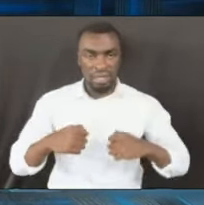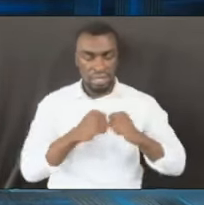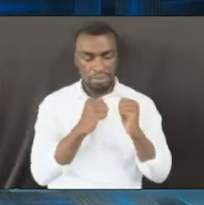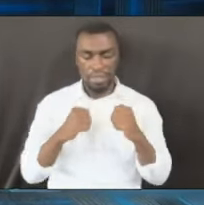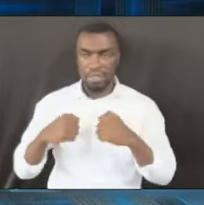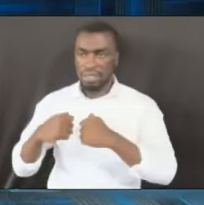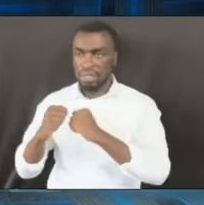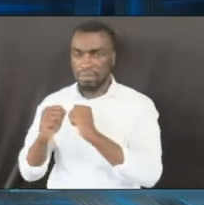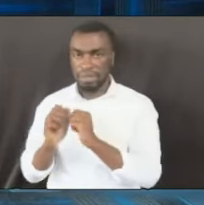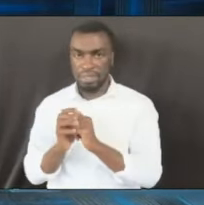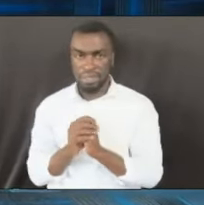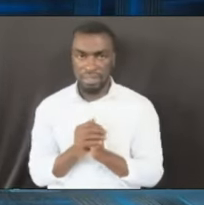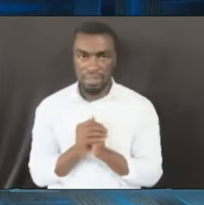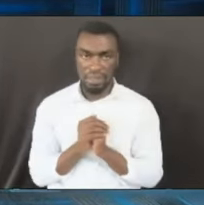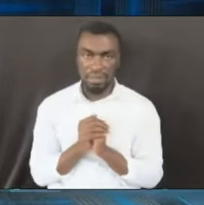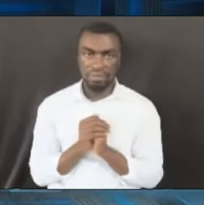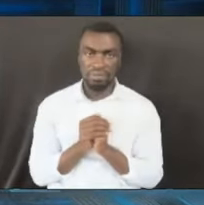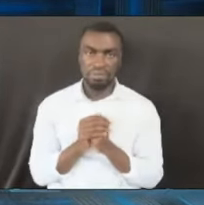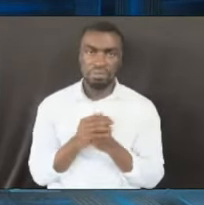Last day events,